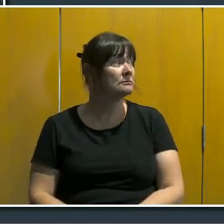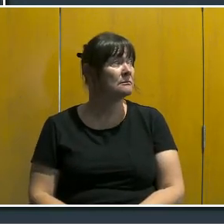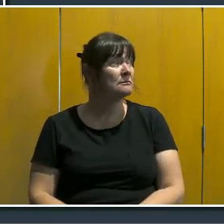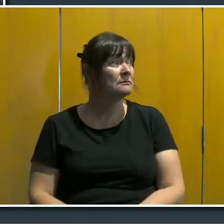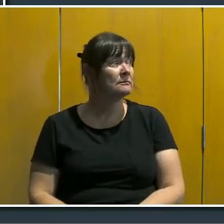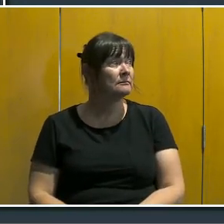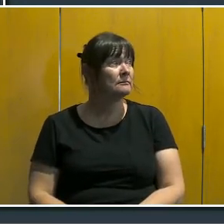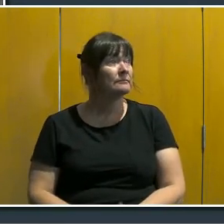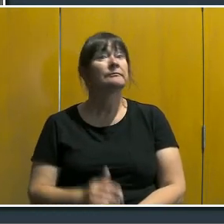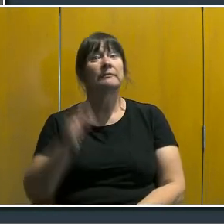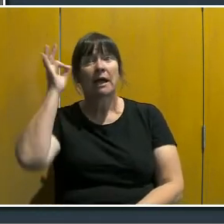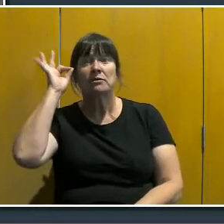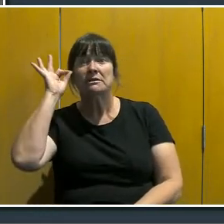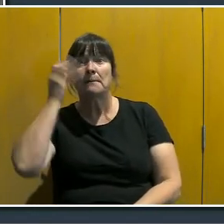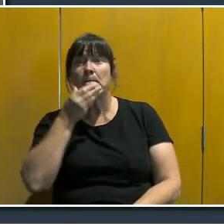Councillor Brown.